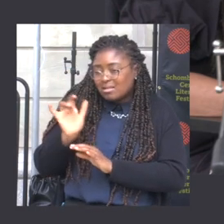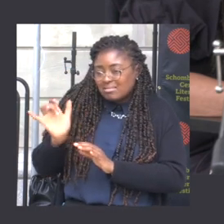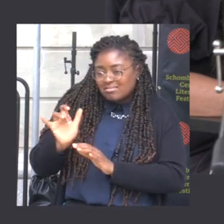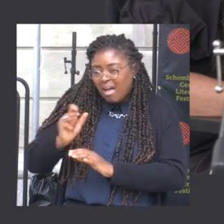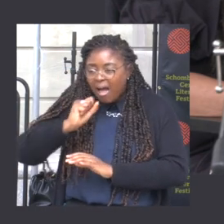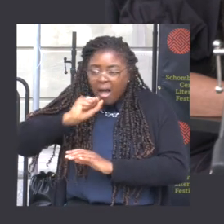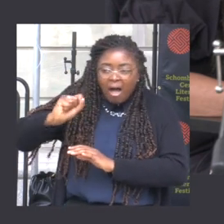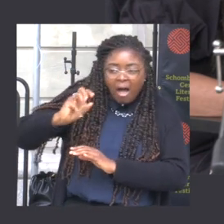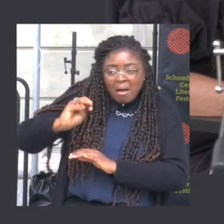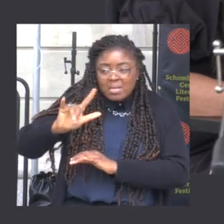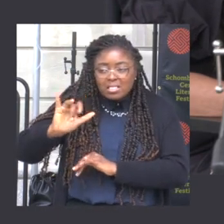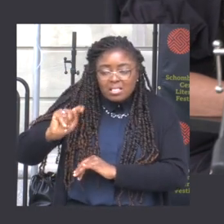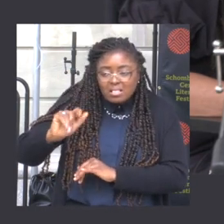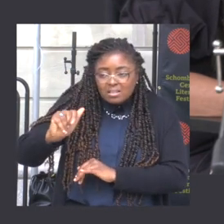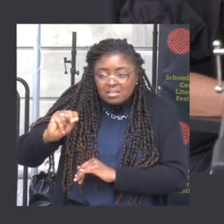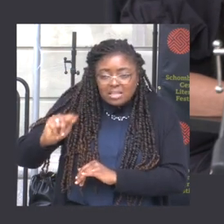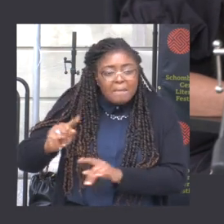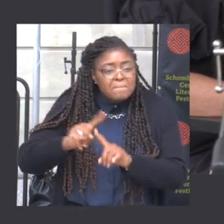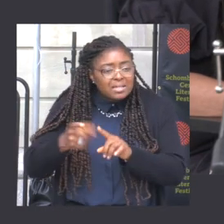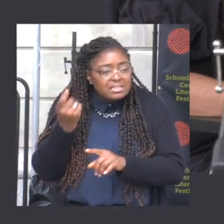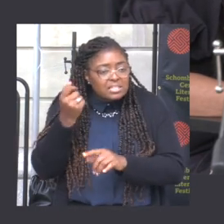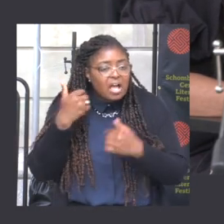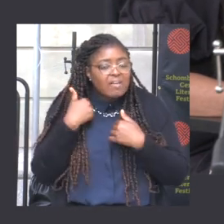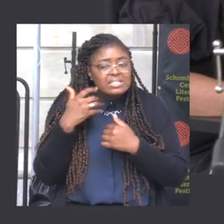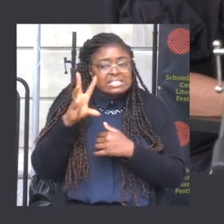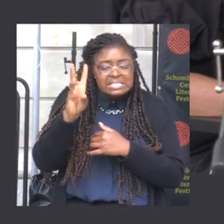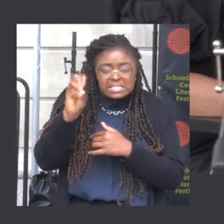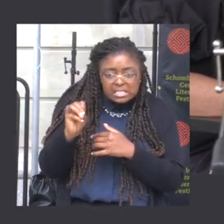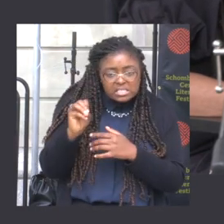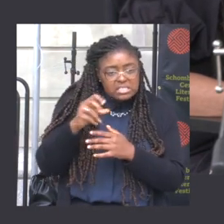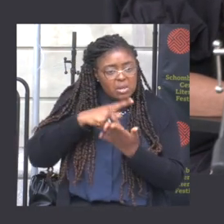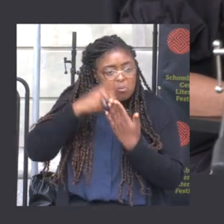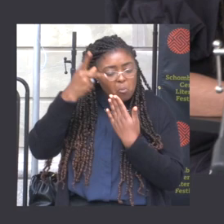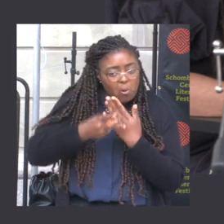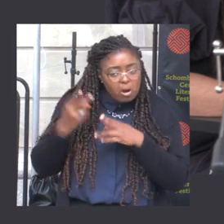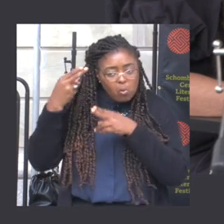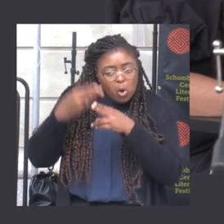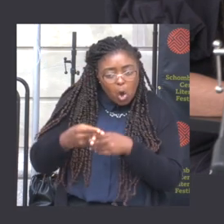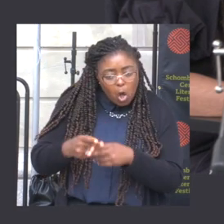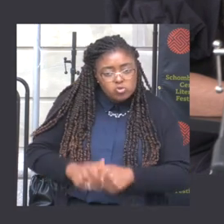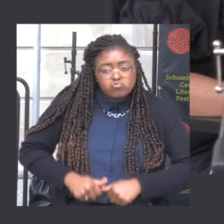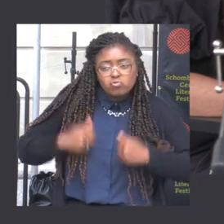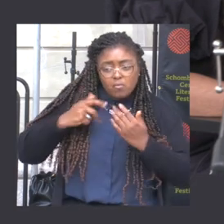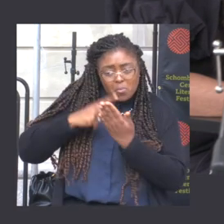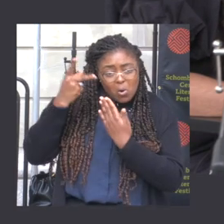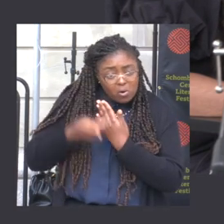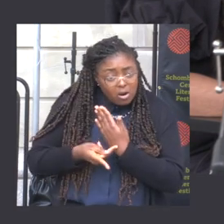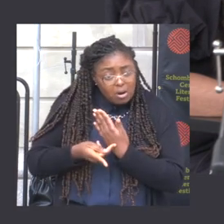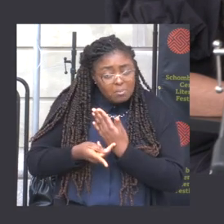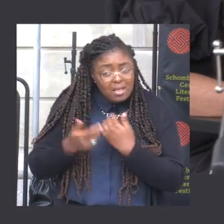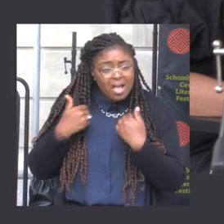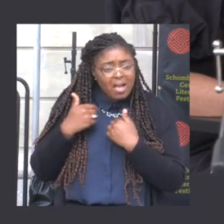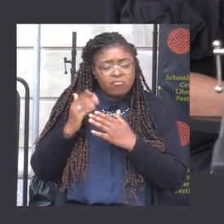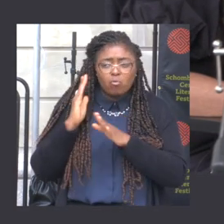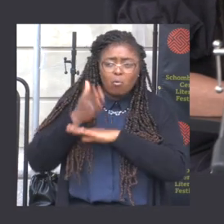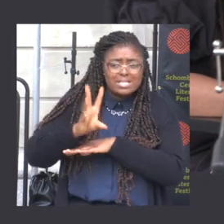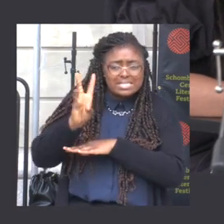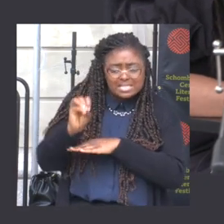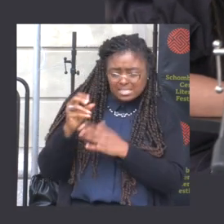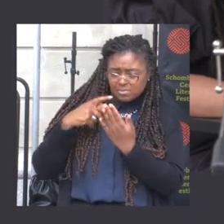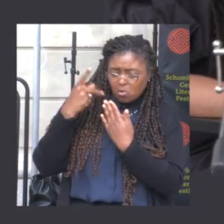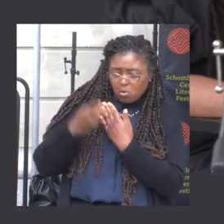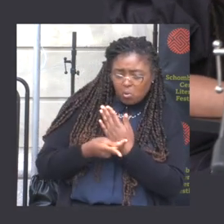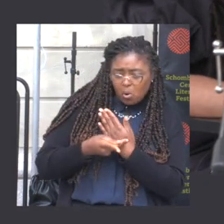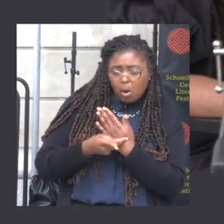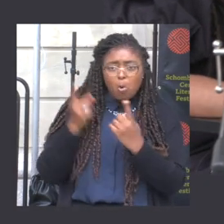over 60 programs called their survival programs? You guys know about that, the Black Panthers? They had over 60 programs that were aimed at meeting